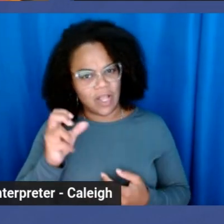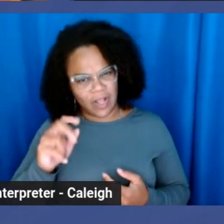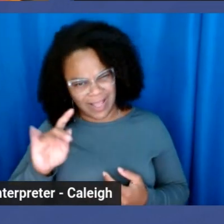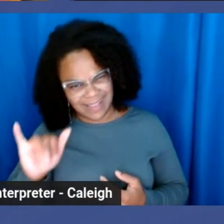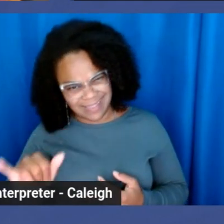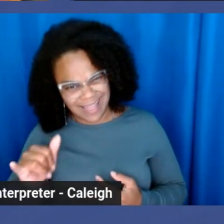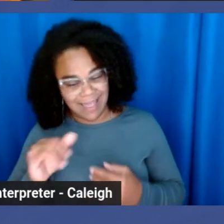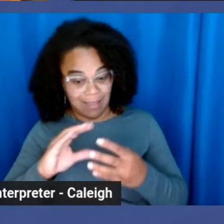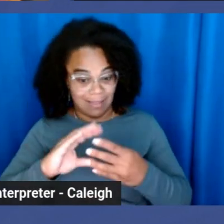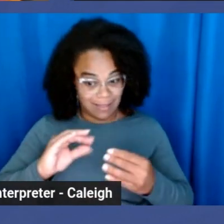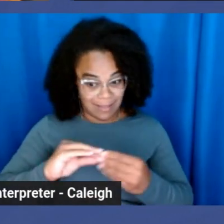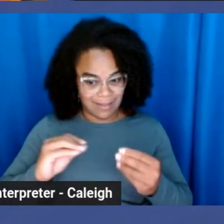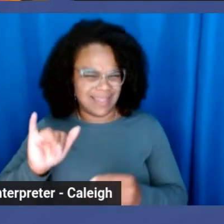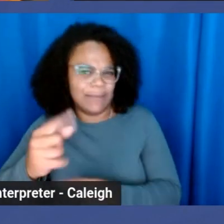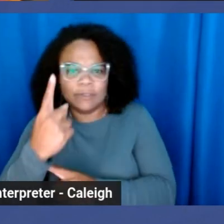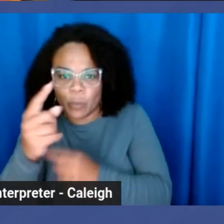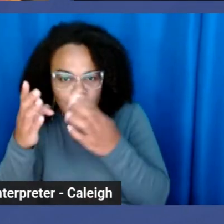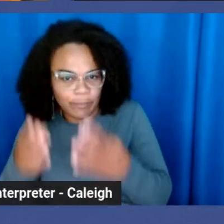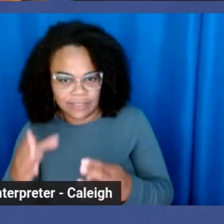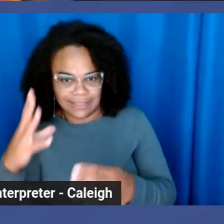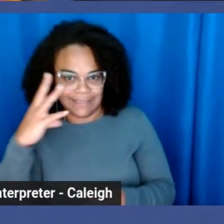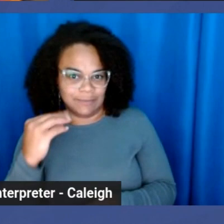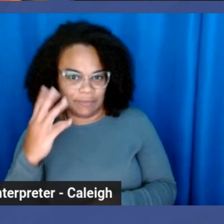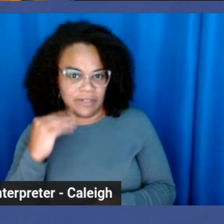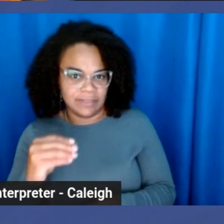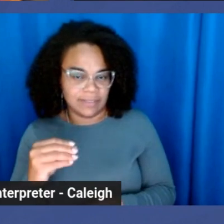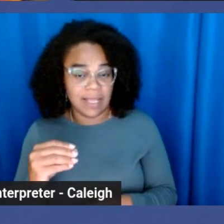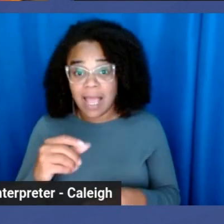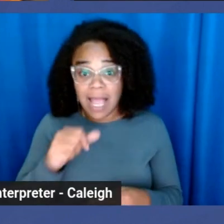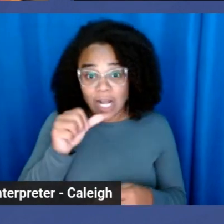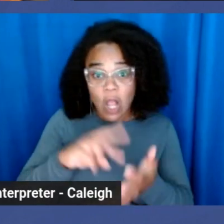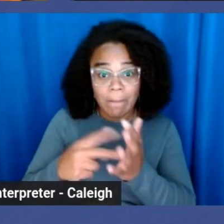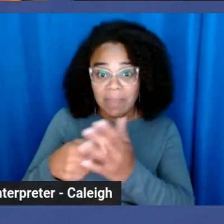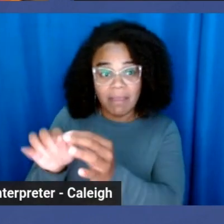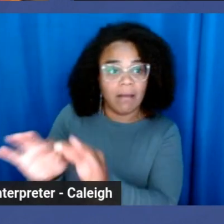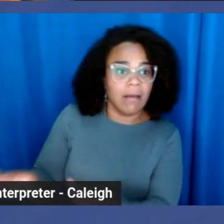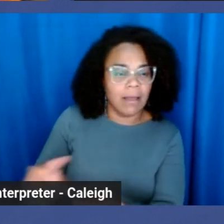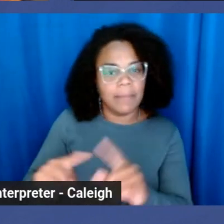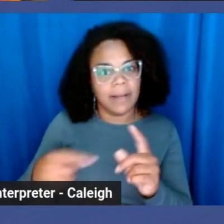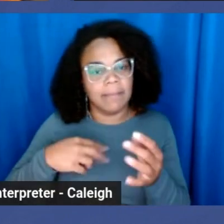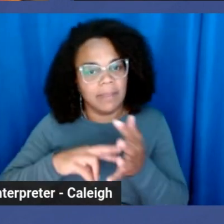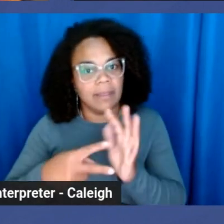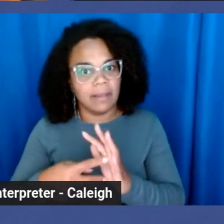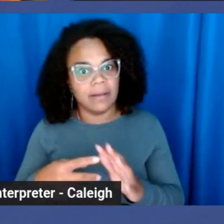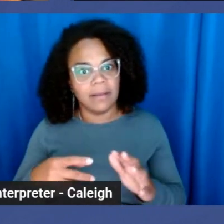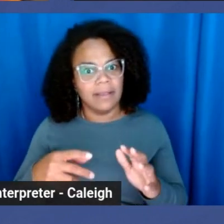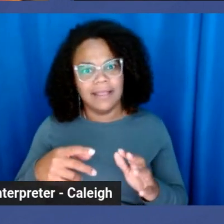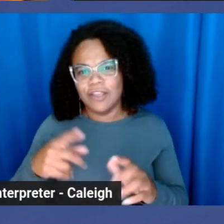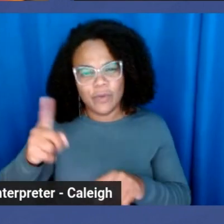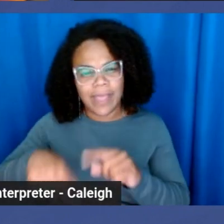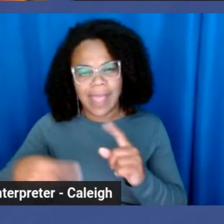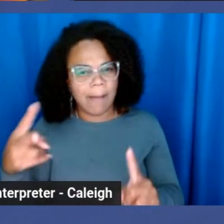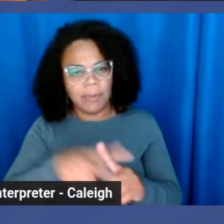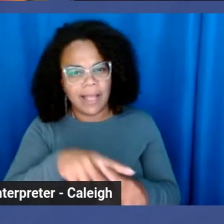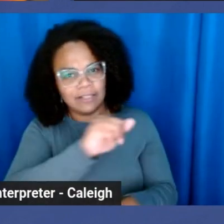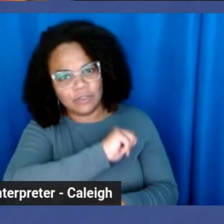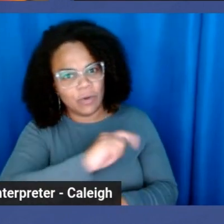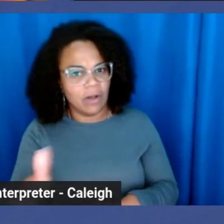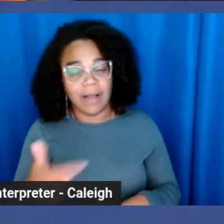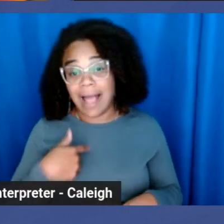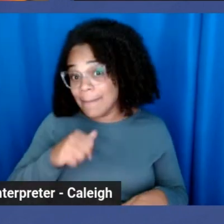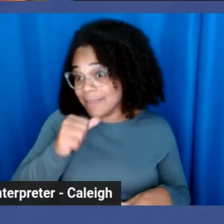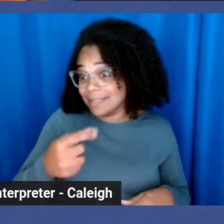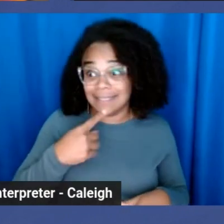person's experience, and it's totally valid. Not to speak for others, but I don't think anyone on this panel is sitting here saying, like, all sexuality online is amazing, the